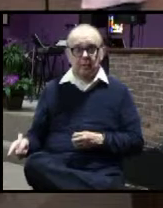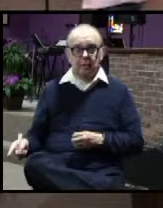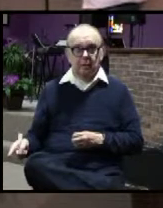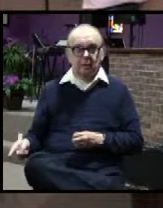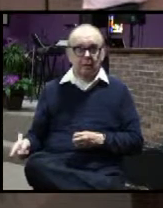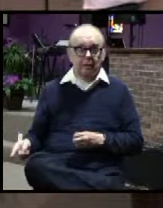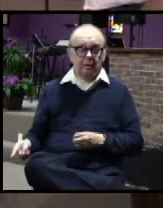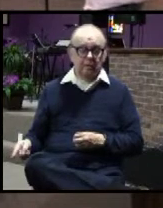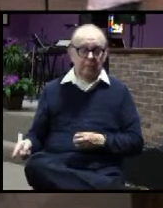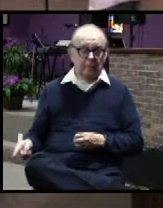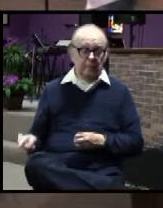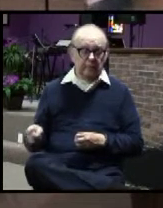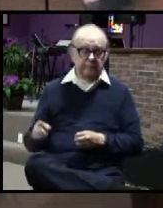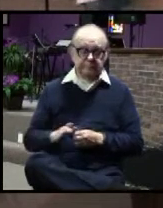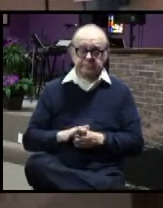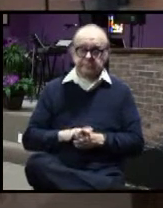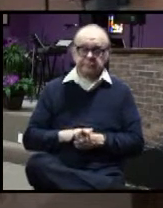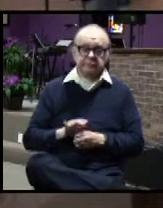It's still full.